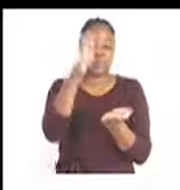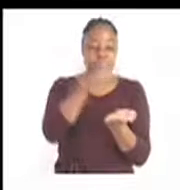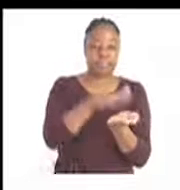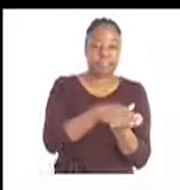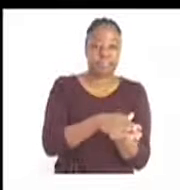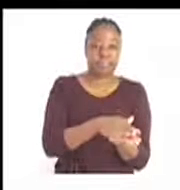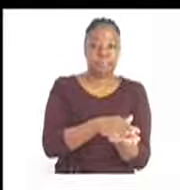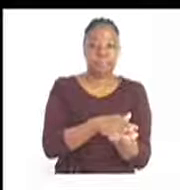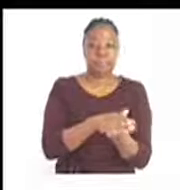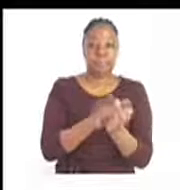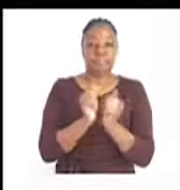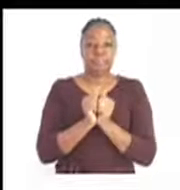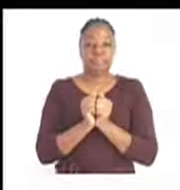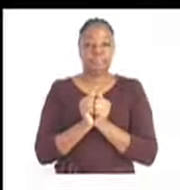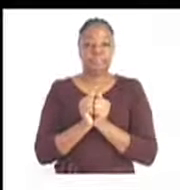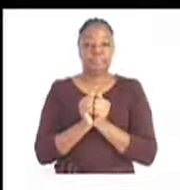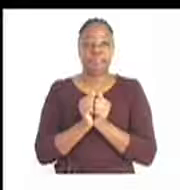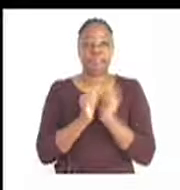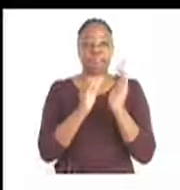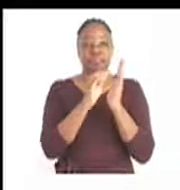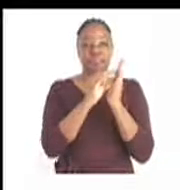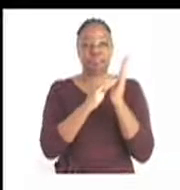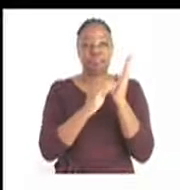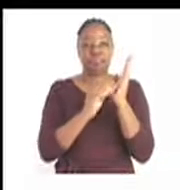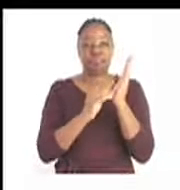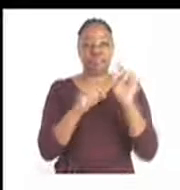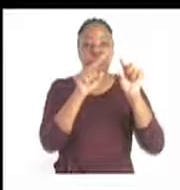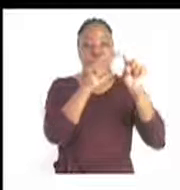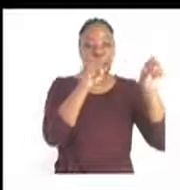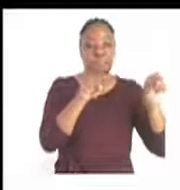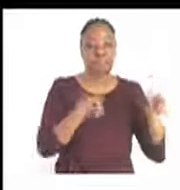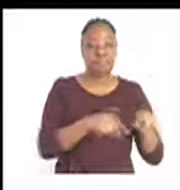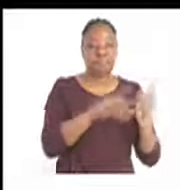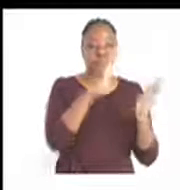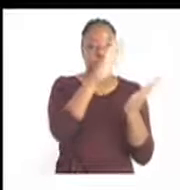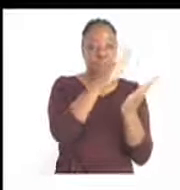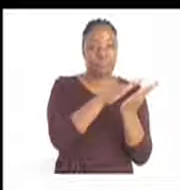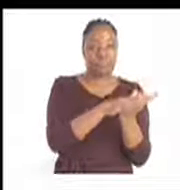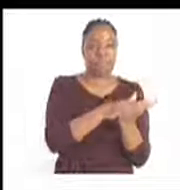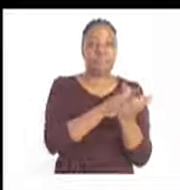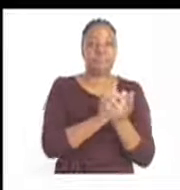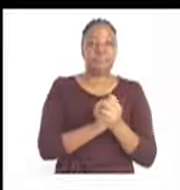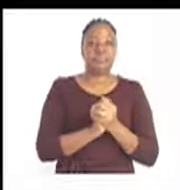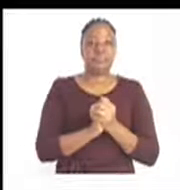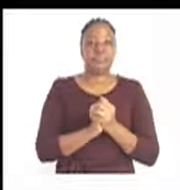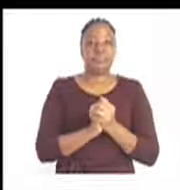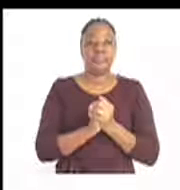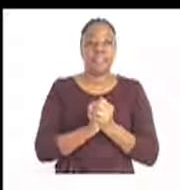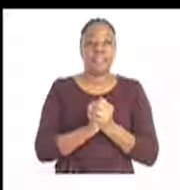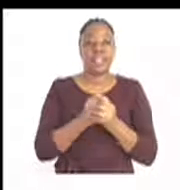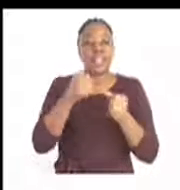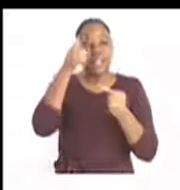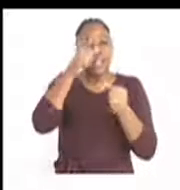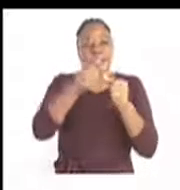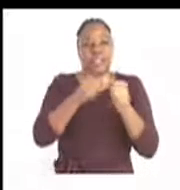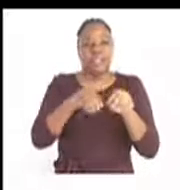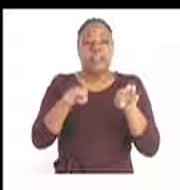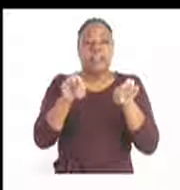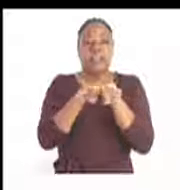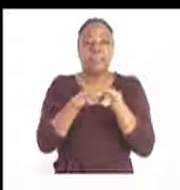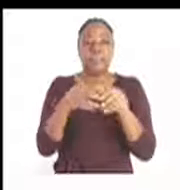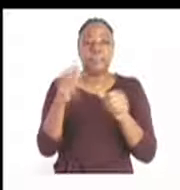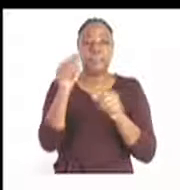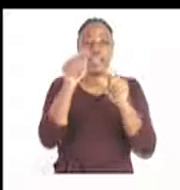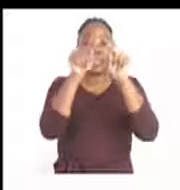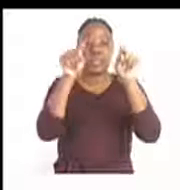that means they can cover with a counter. Remember, we made the cards, we cut them out, so you're going to